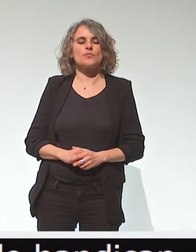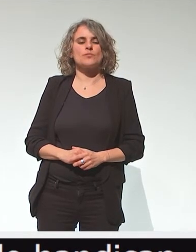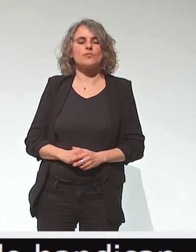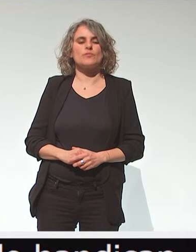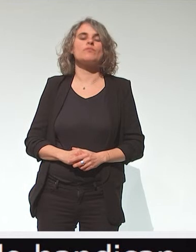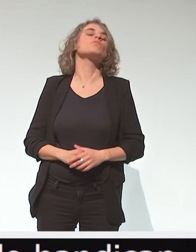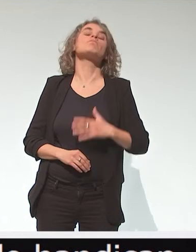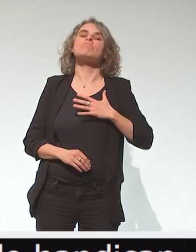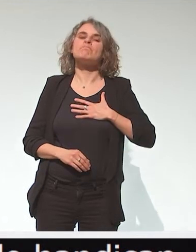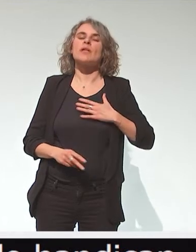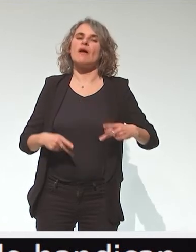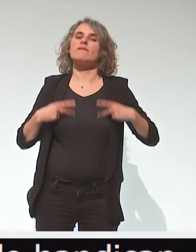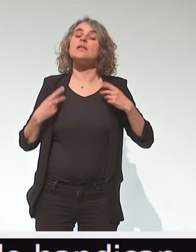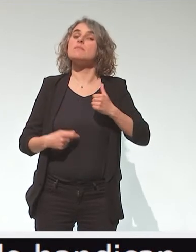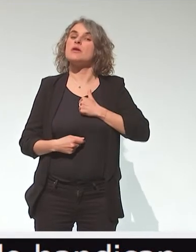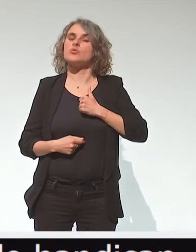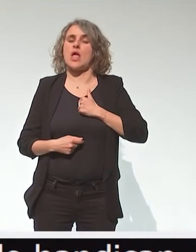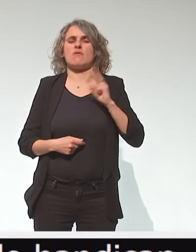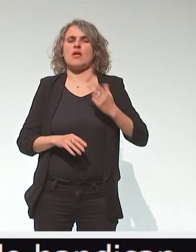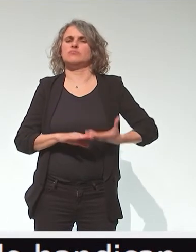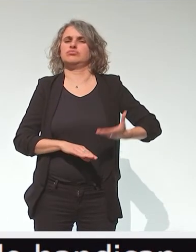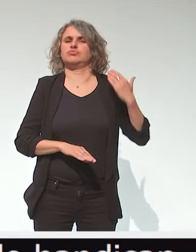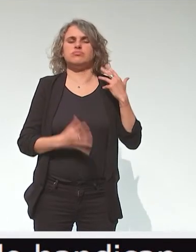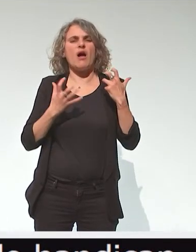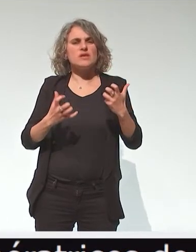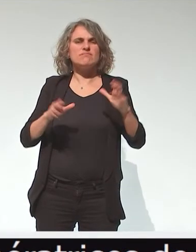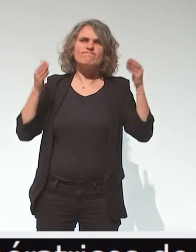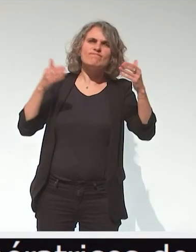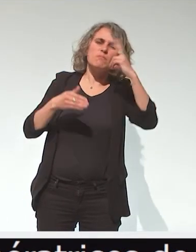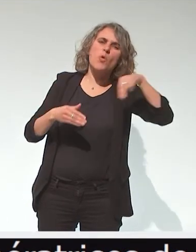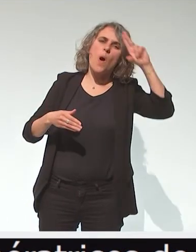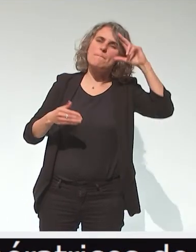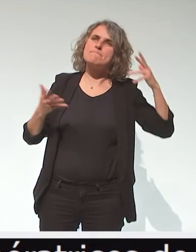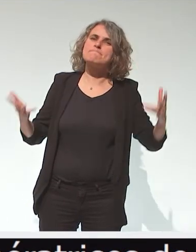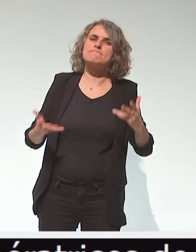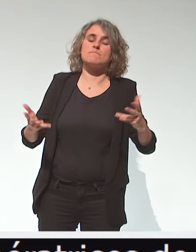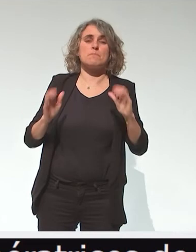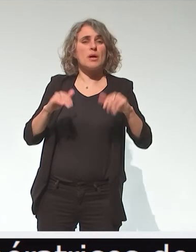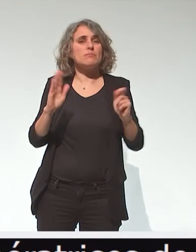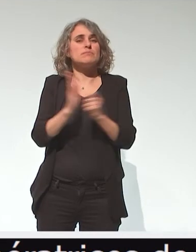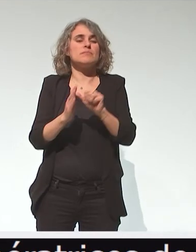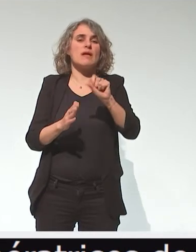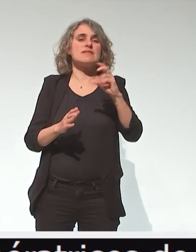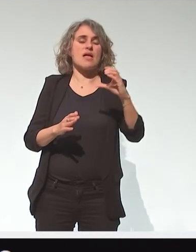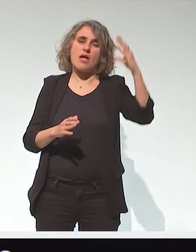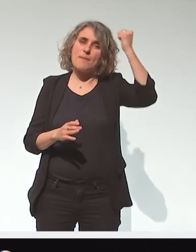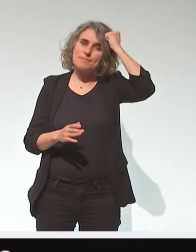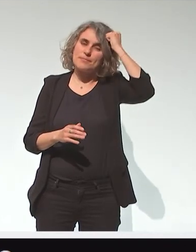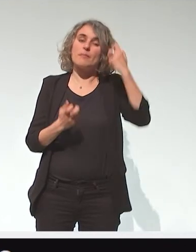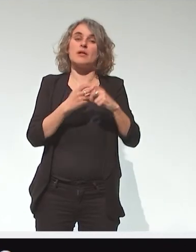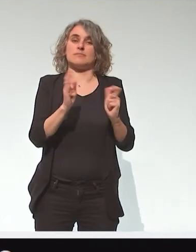So in my private life, I've always wanted to fight for Europe, even after my